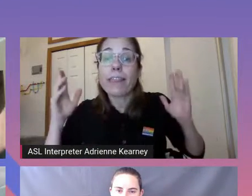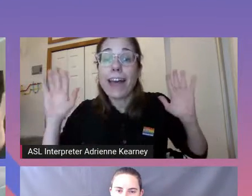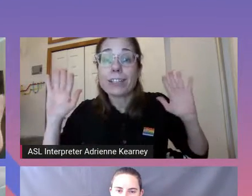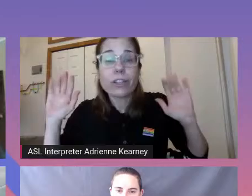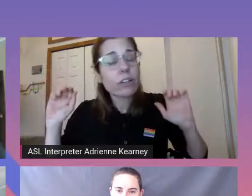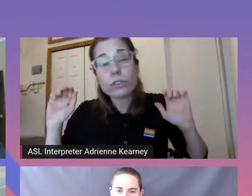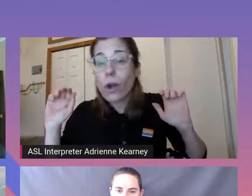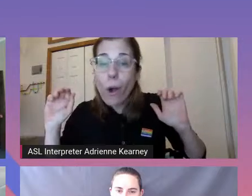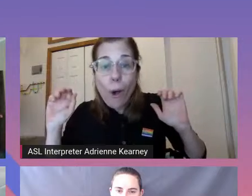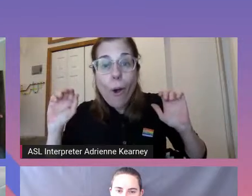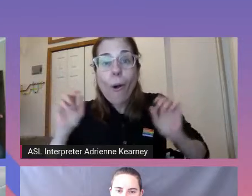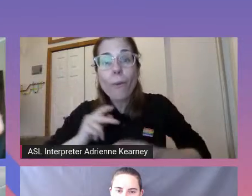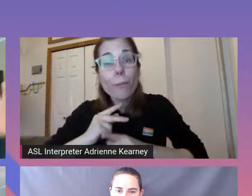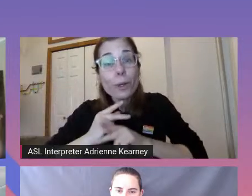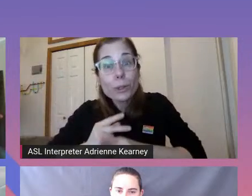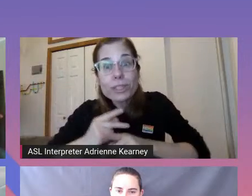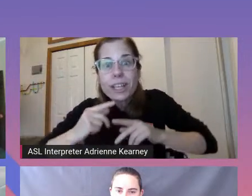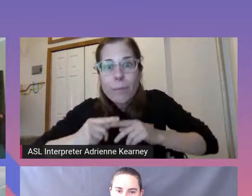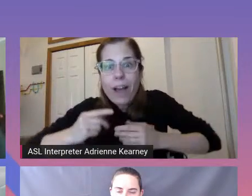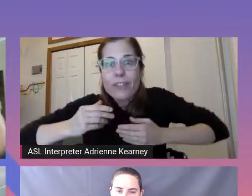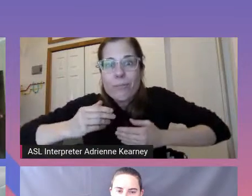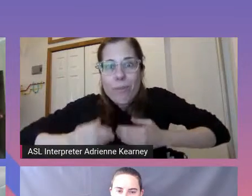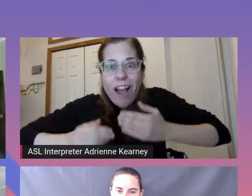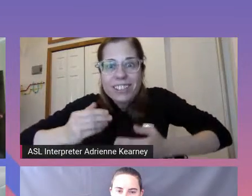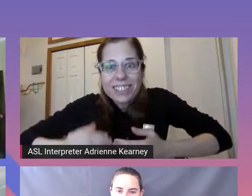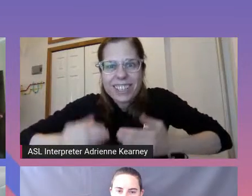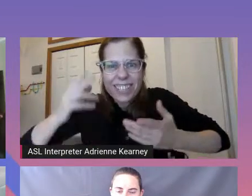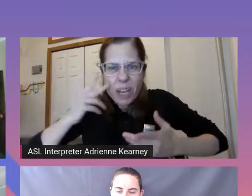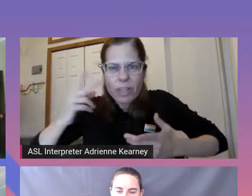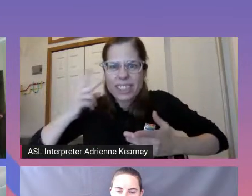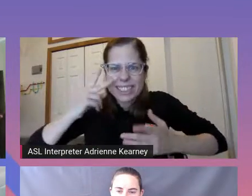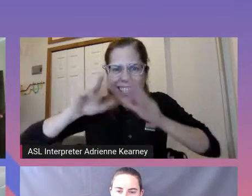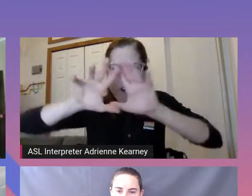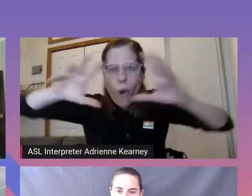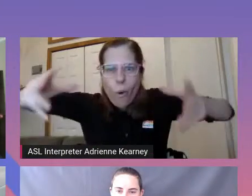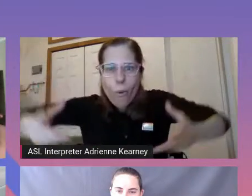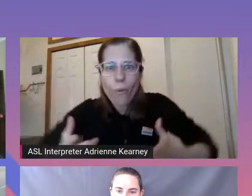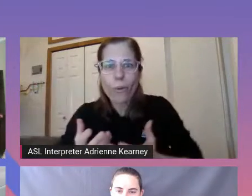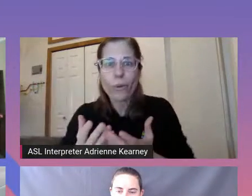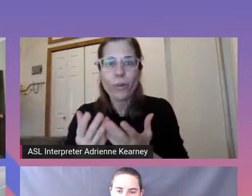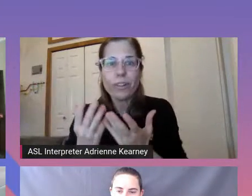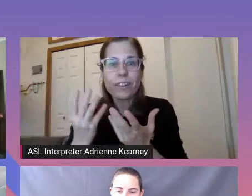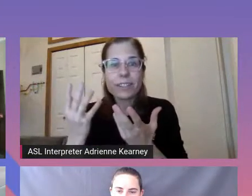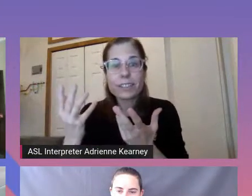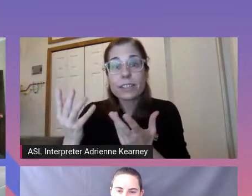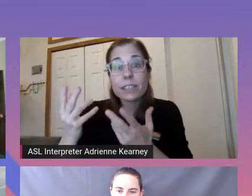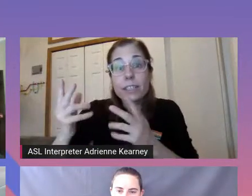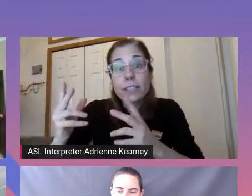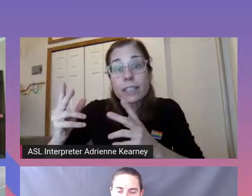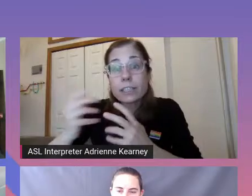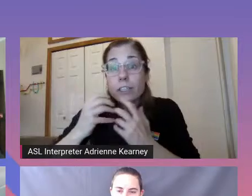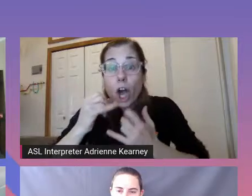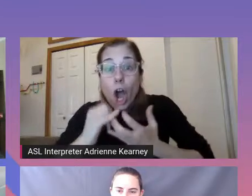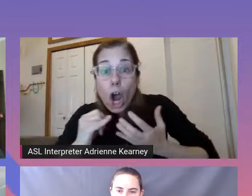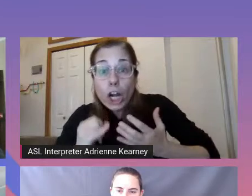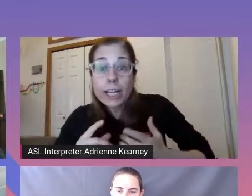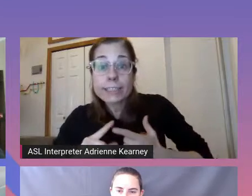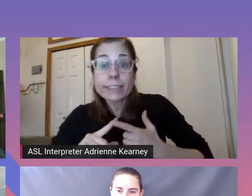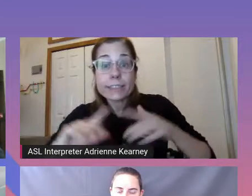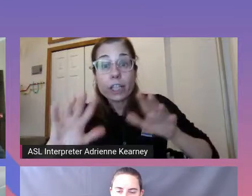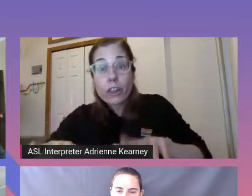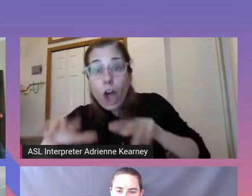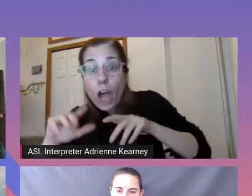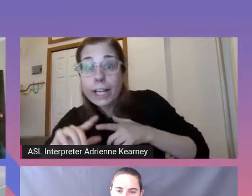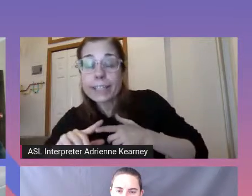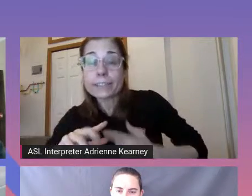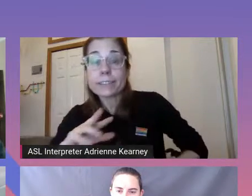like, I want to see holistic care happen for the artist, for the audience, and for the staff of, if I'm